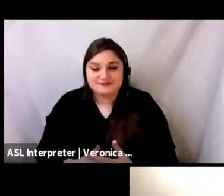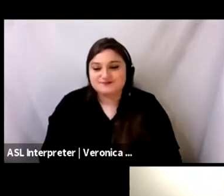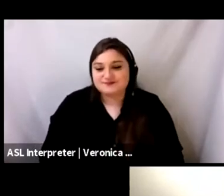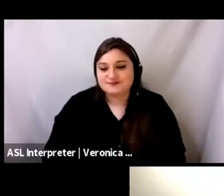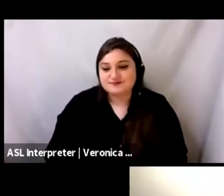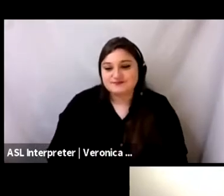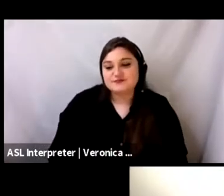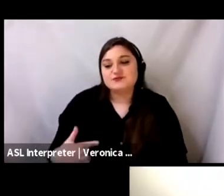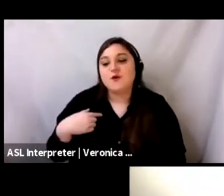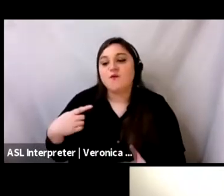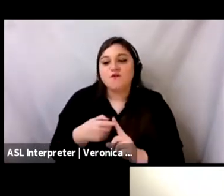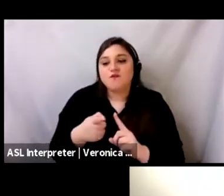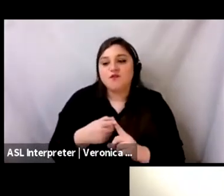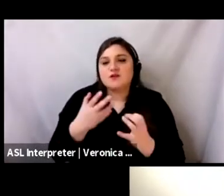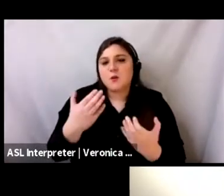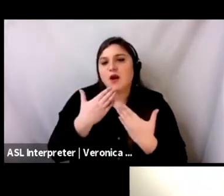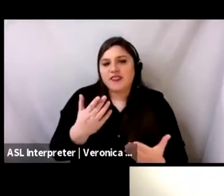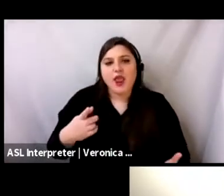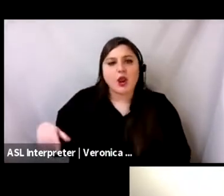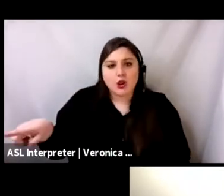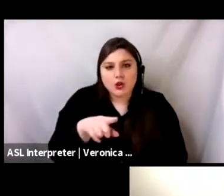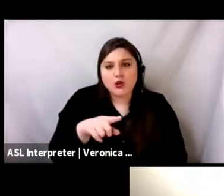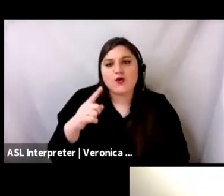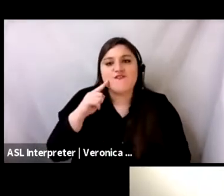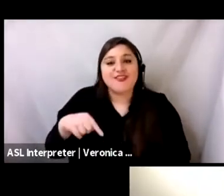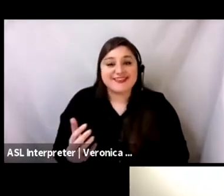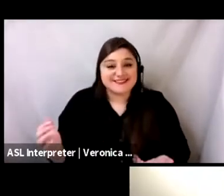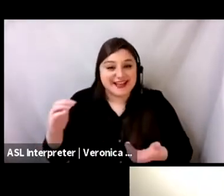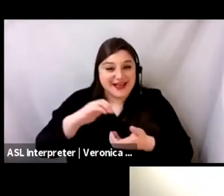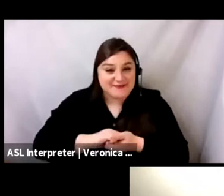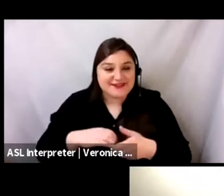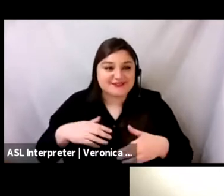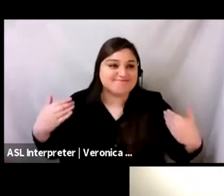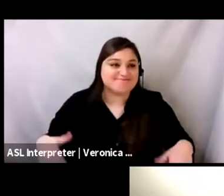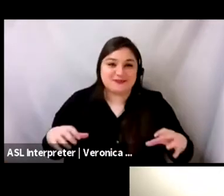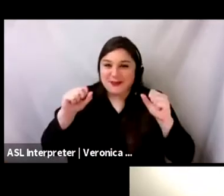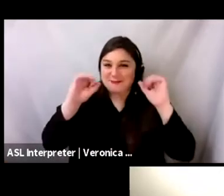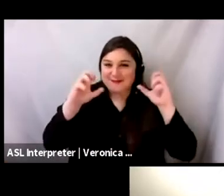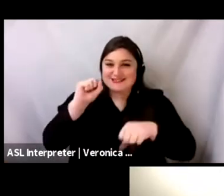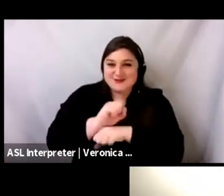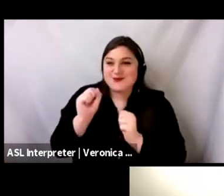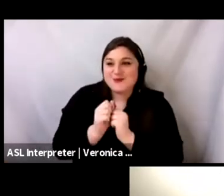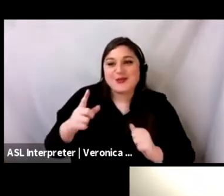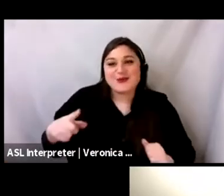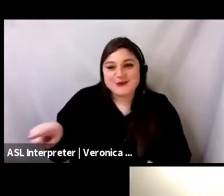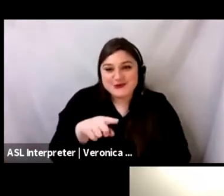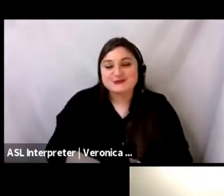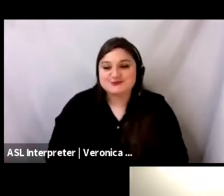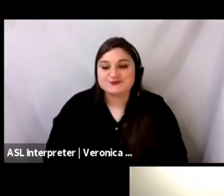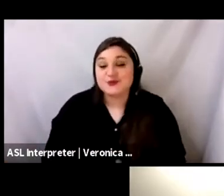to thank all of you really much for this collaboration. It was amazing to work with you. And yeah, without further